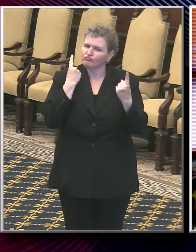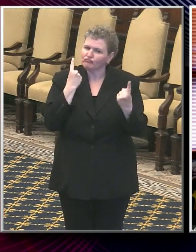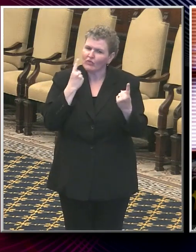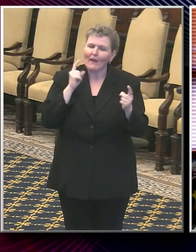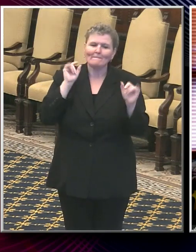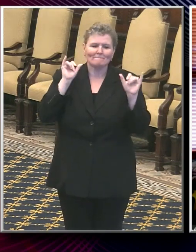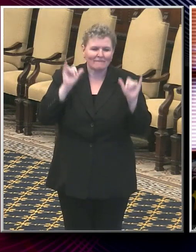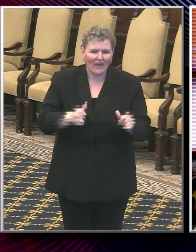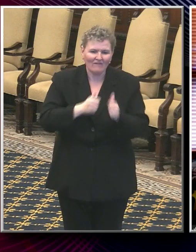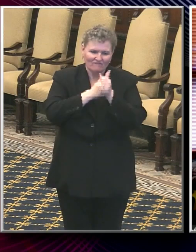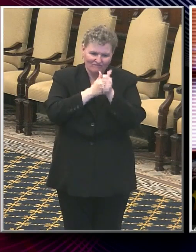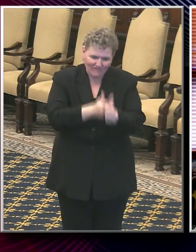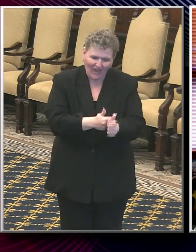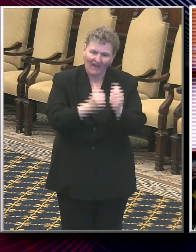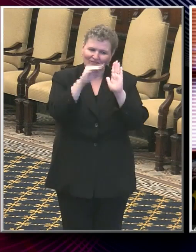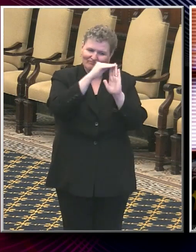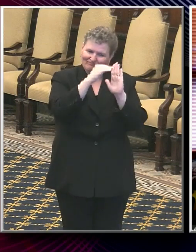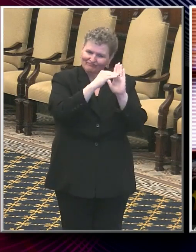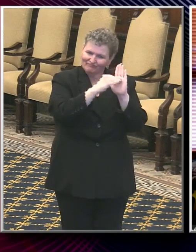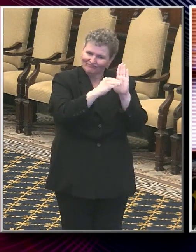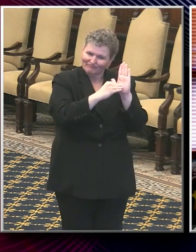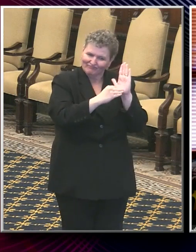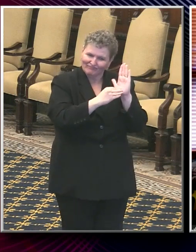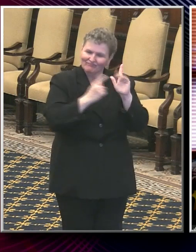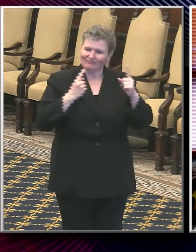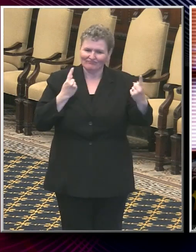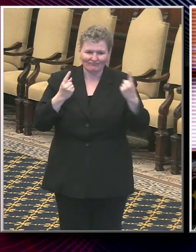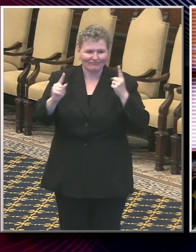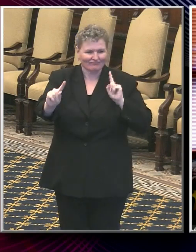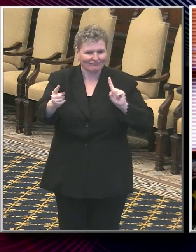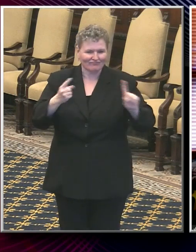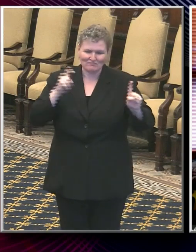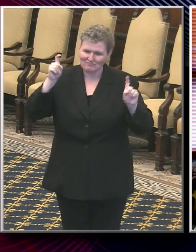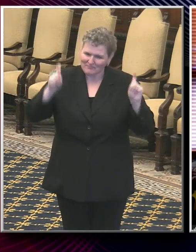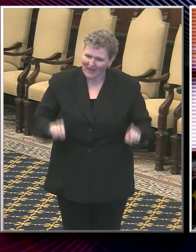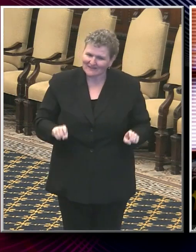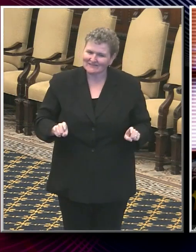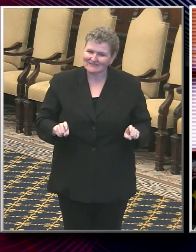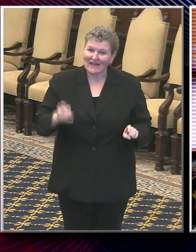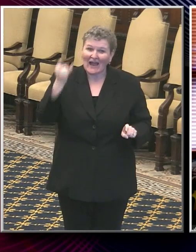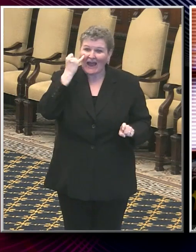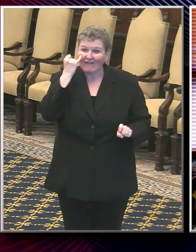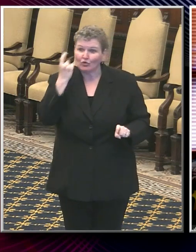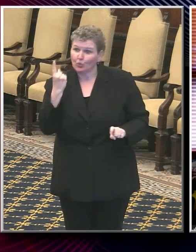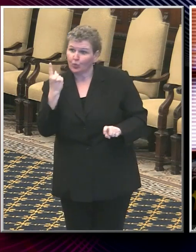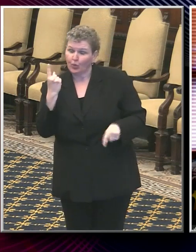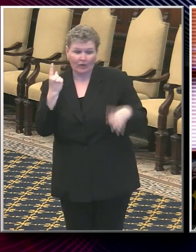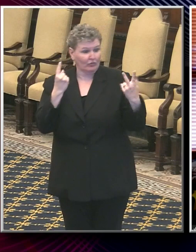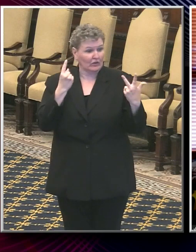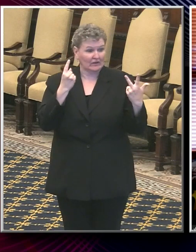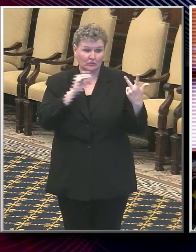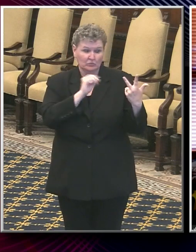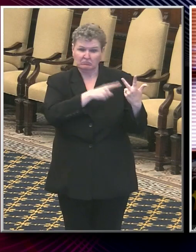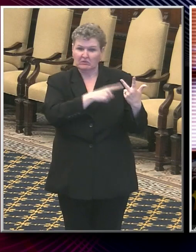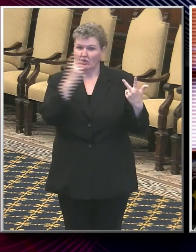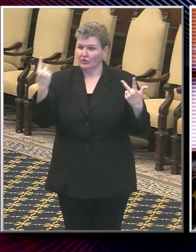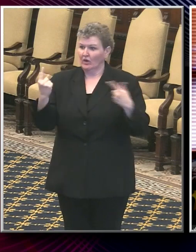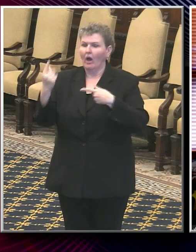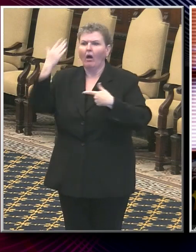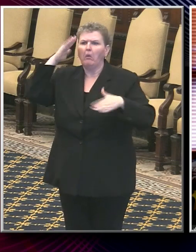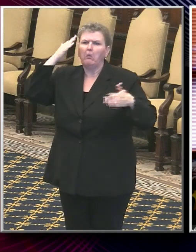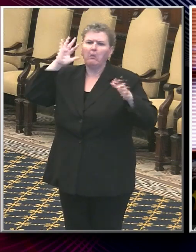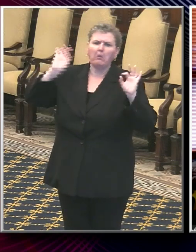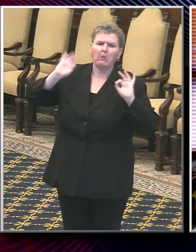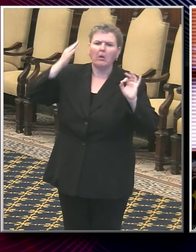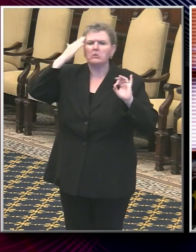guidelines for social distancing. And if you're the 1 out of 4 who doesn't get it, your neighbors know how important this is to keep